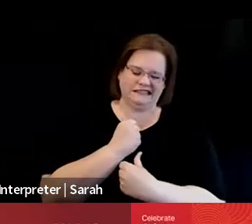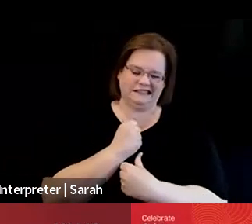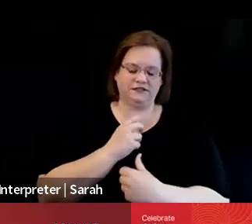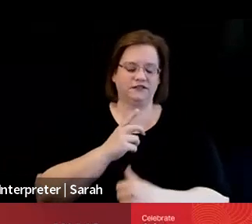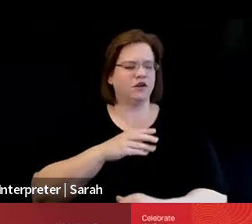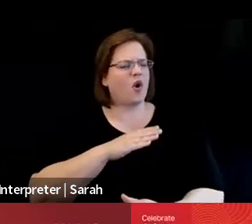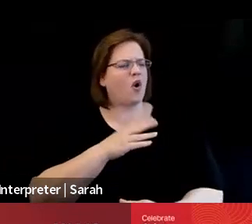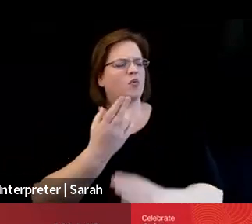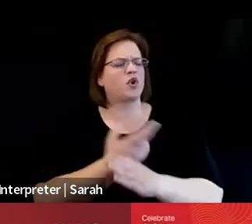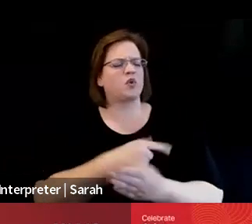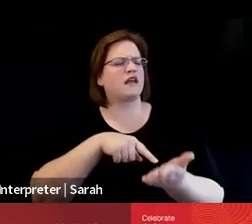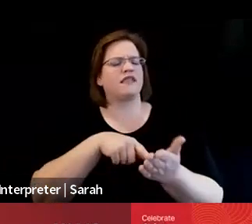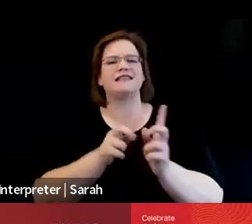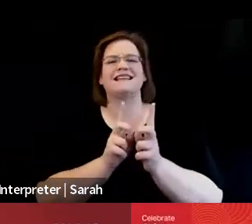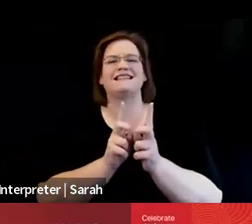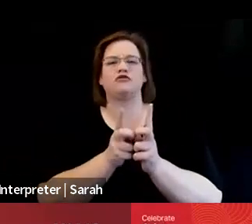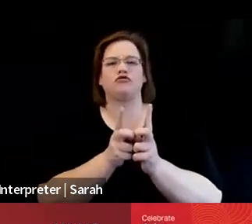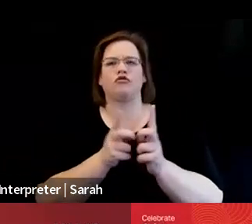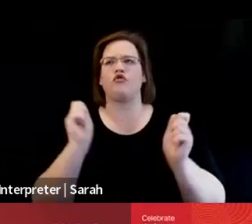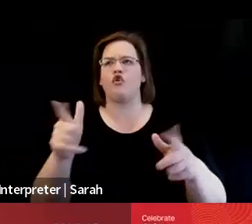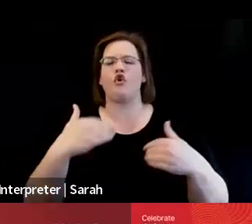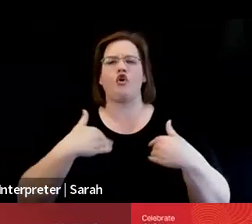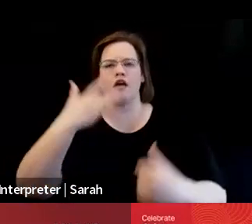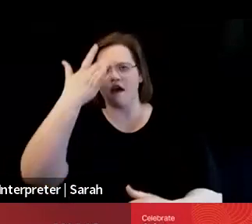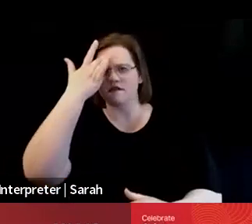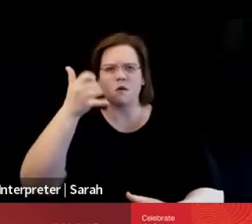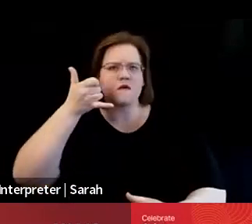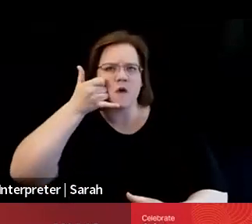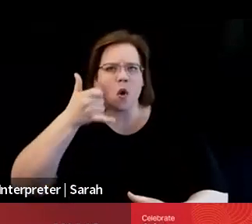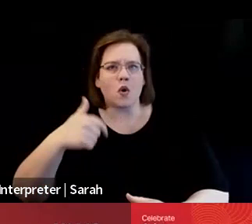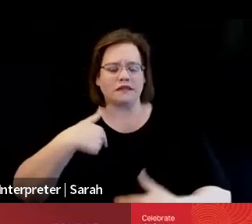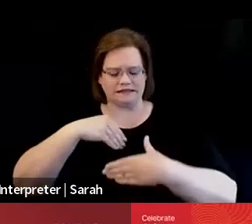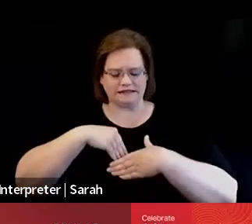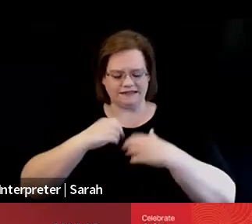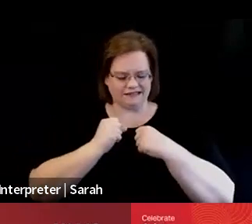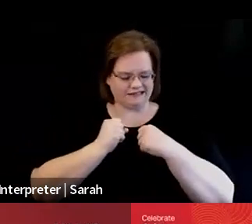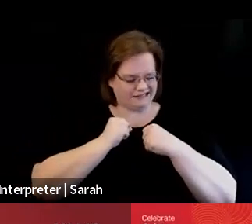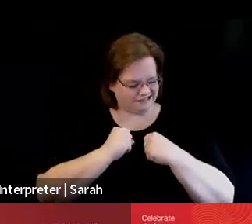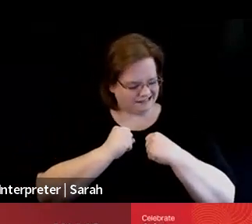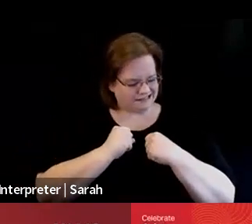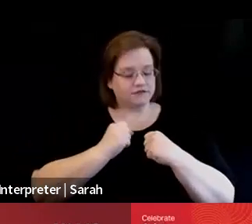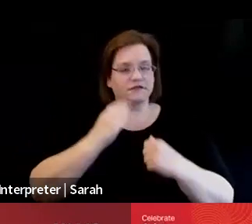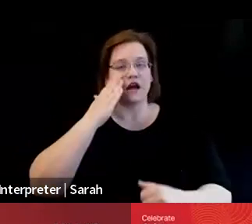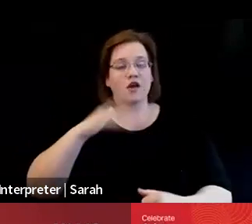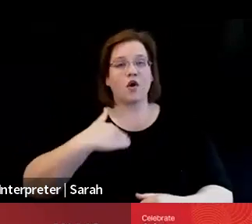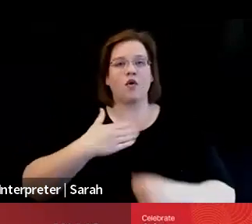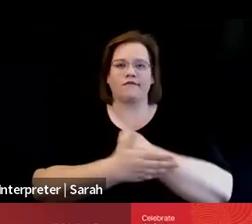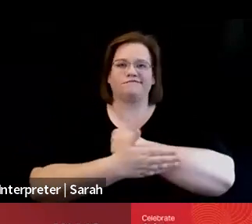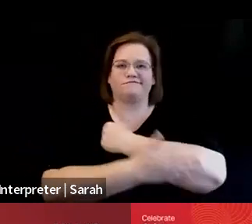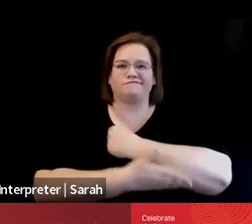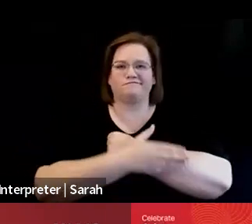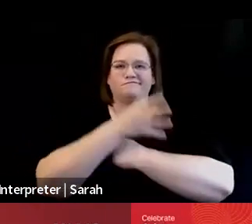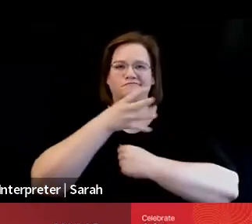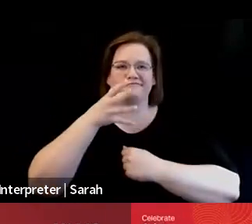oh, well, let's just do this digitally because everybody has a smartphone. And I just cringe a little bit. I know I live in a rural state where we might have